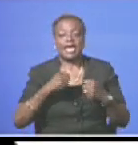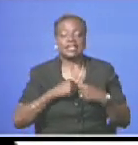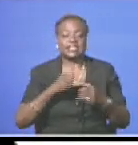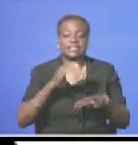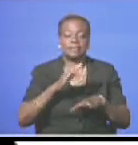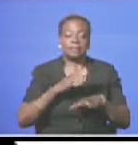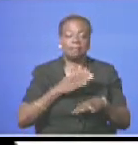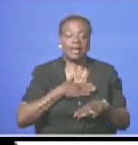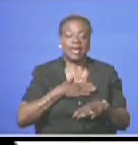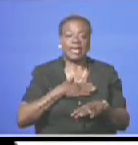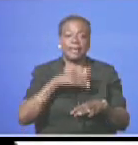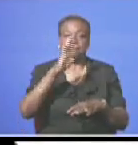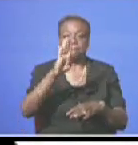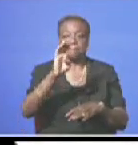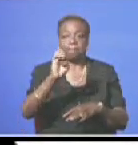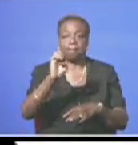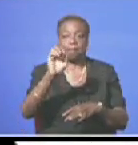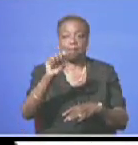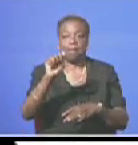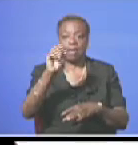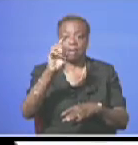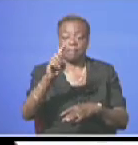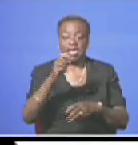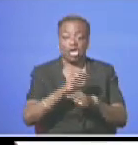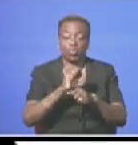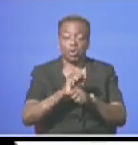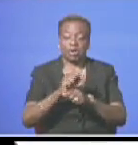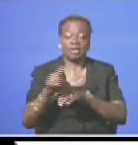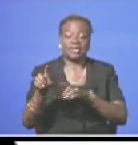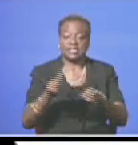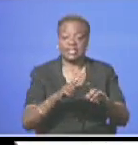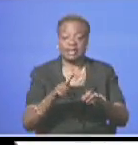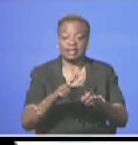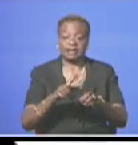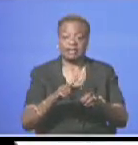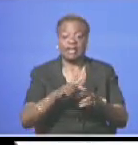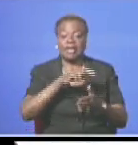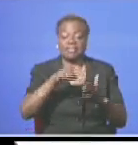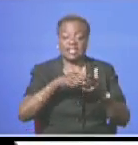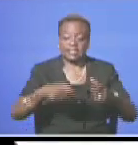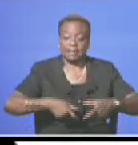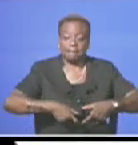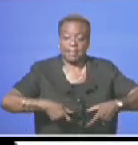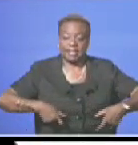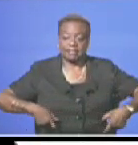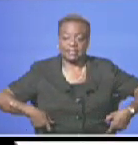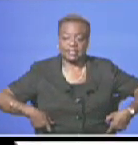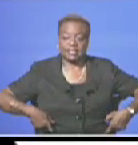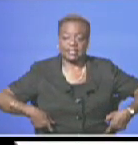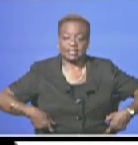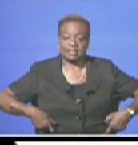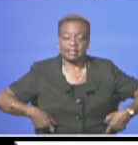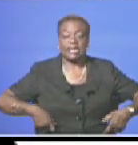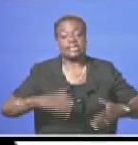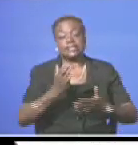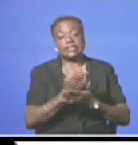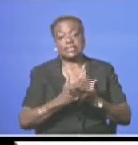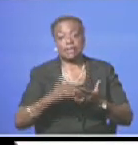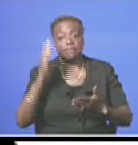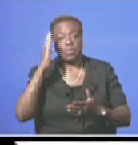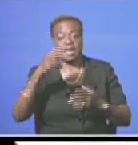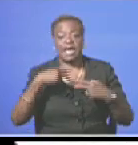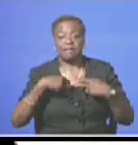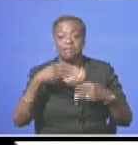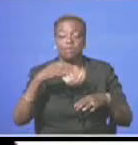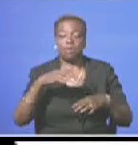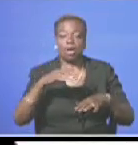a belt I had beaded. I found a company that does it. So some of them will have this at the waist and probably at the neckline.